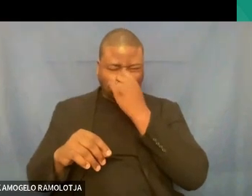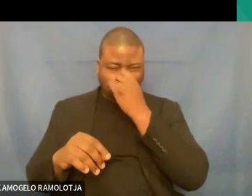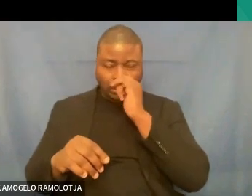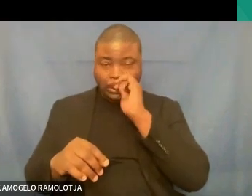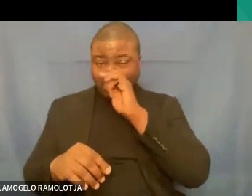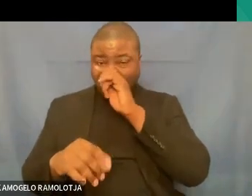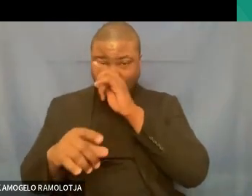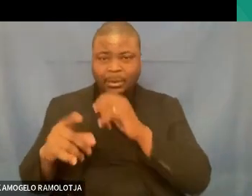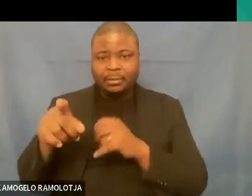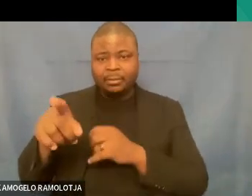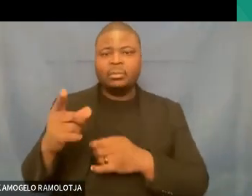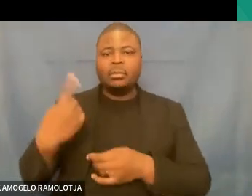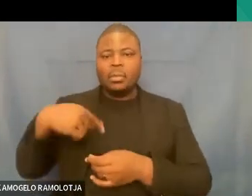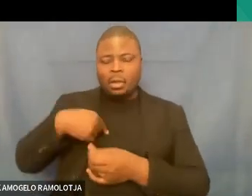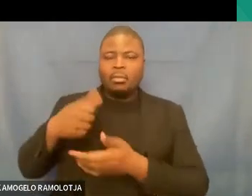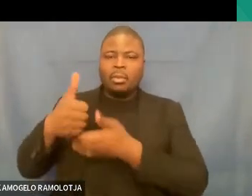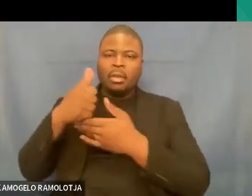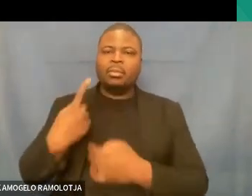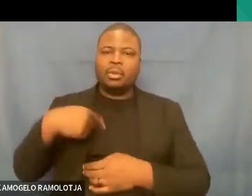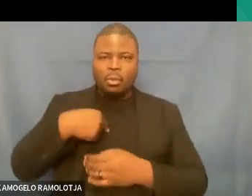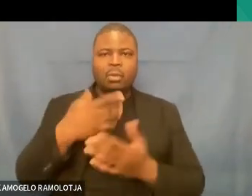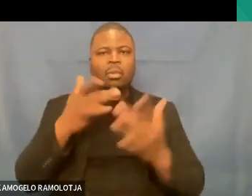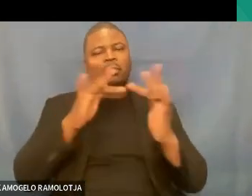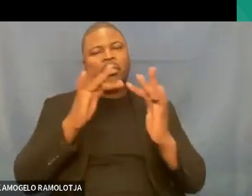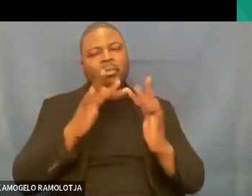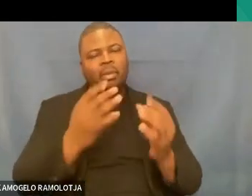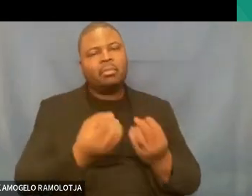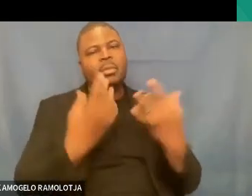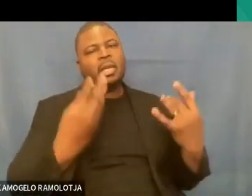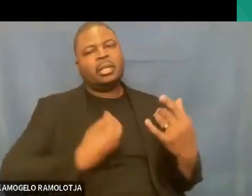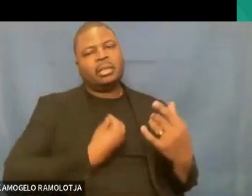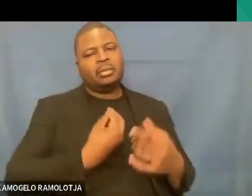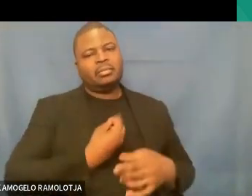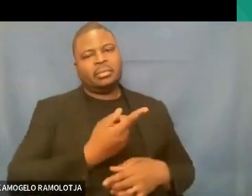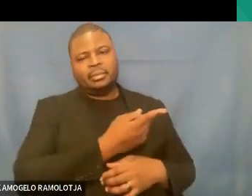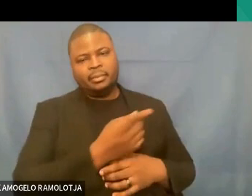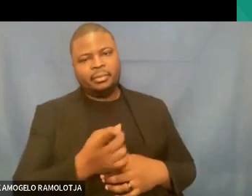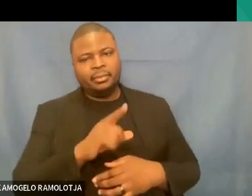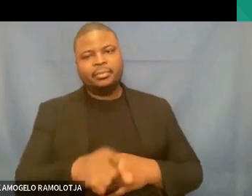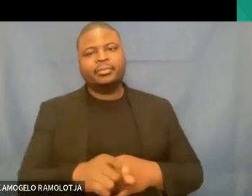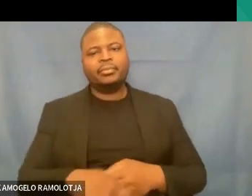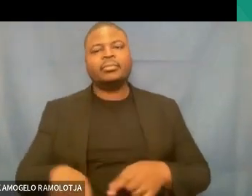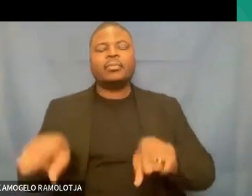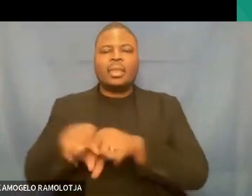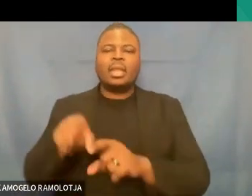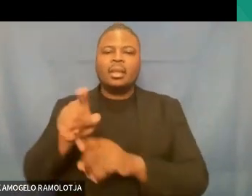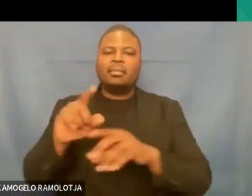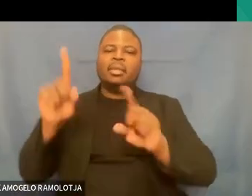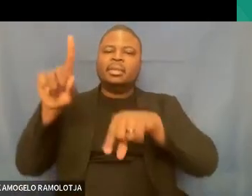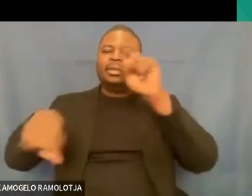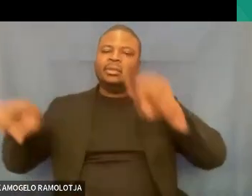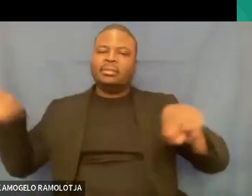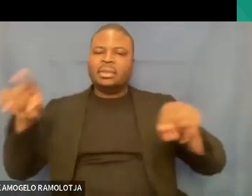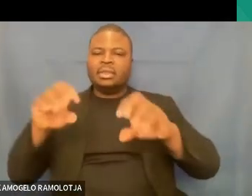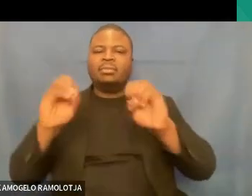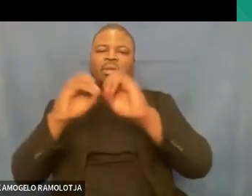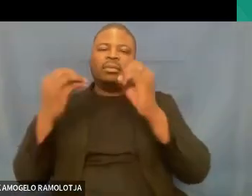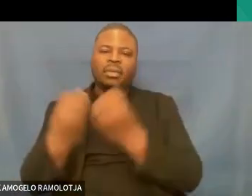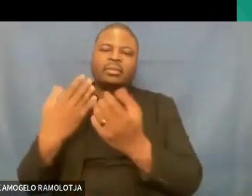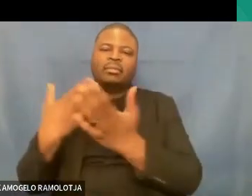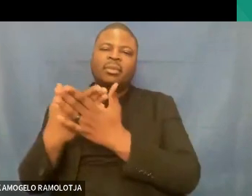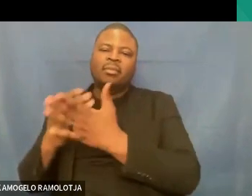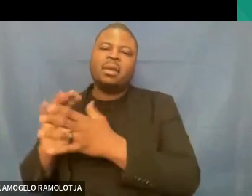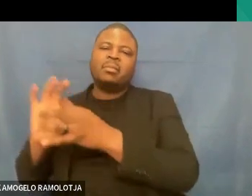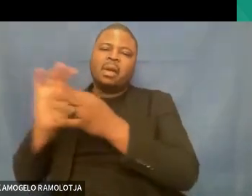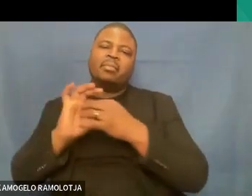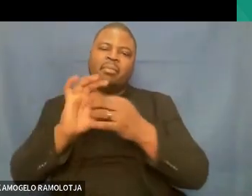that we will reach even more young people. And the growing commitment to multi-sectoral collaboration. I can sit on